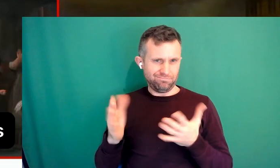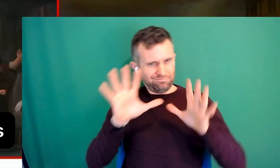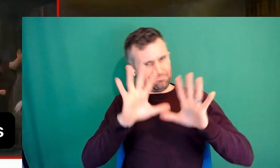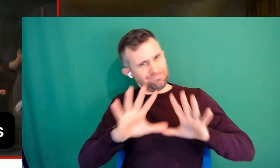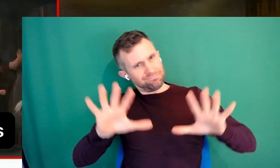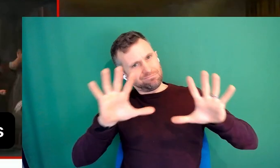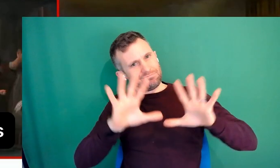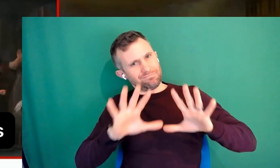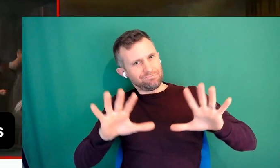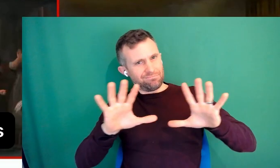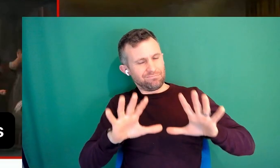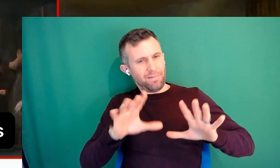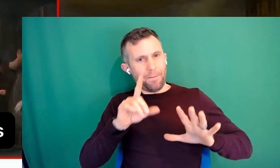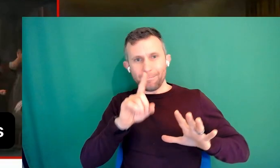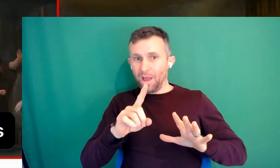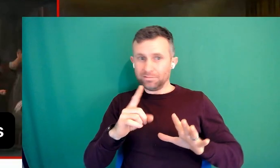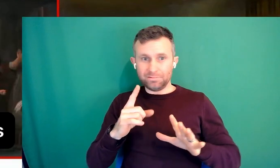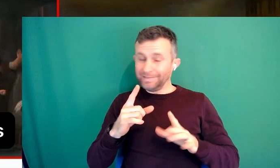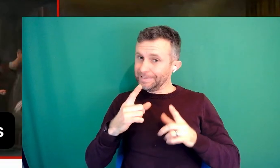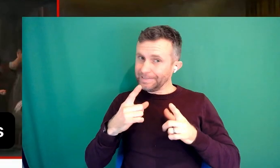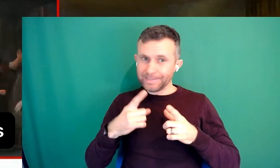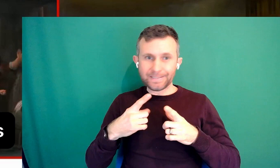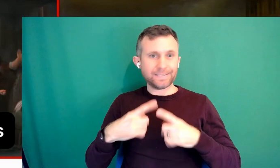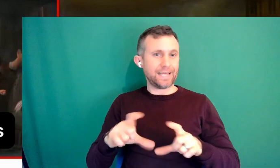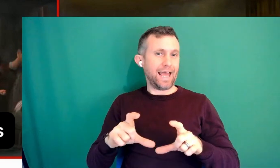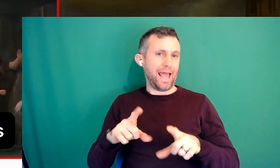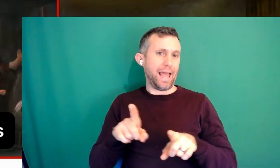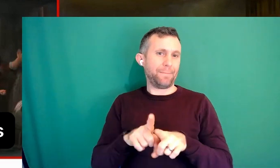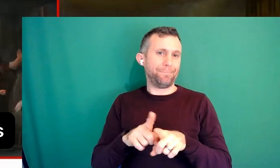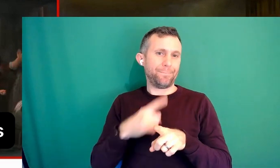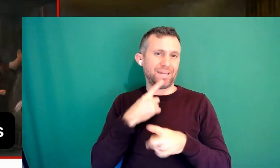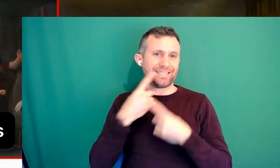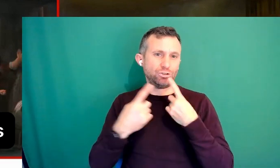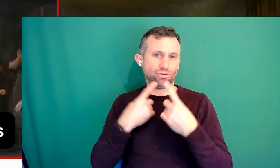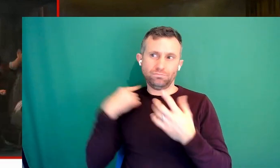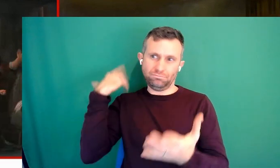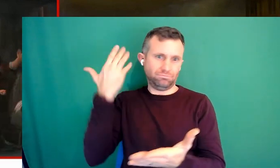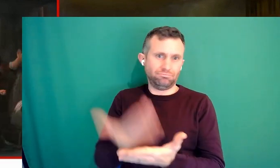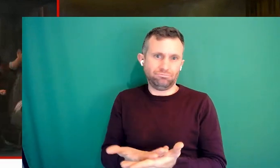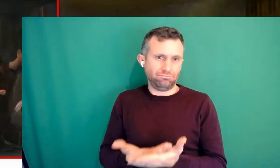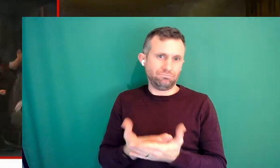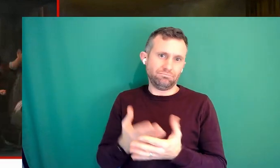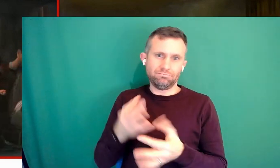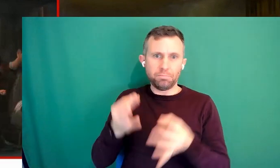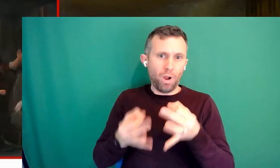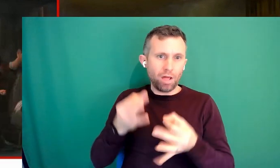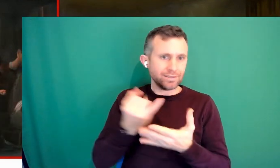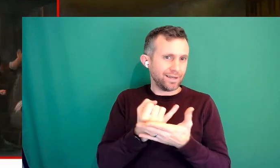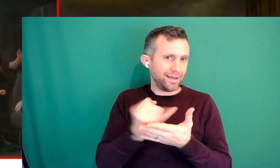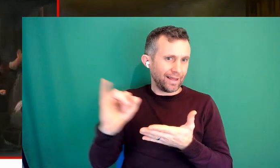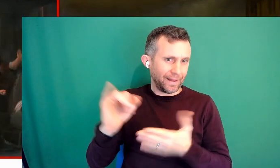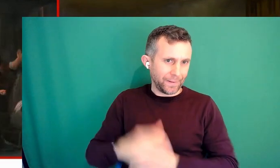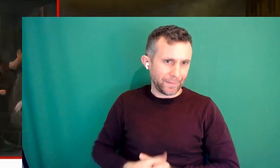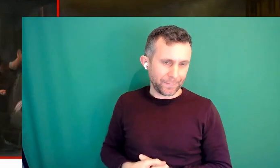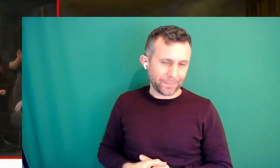Behind one set of panels, we have another Hogarth series, A Rake's